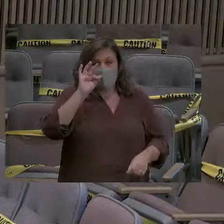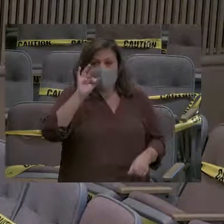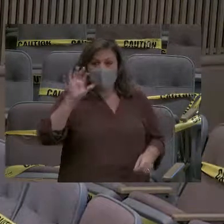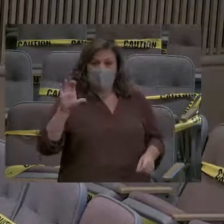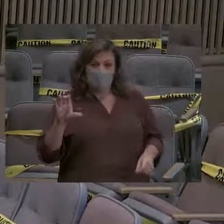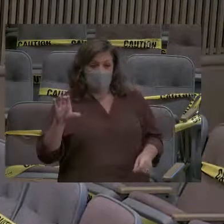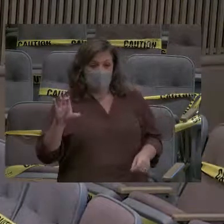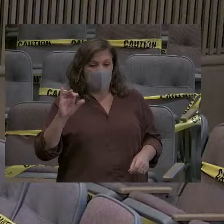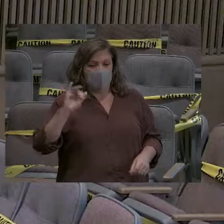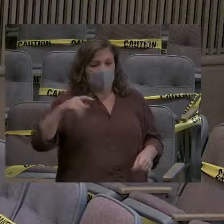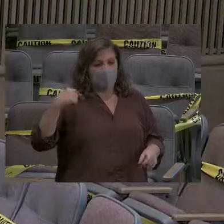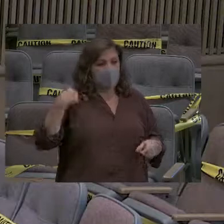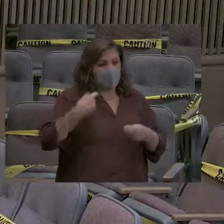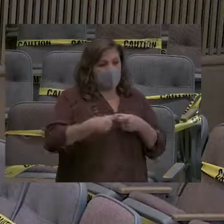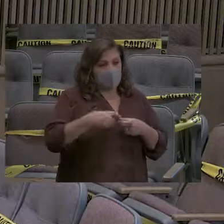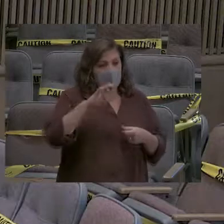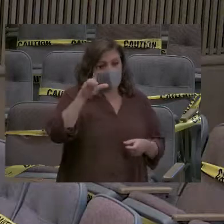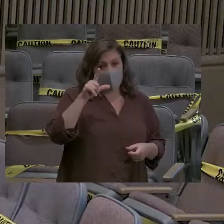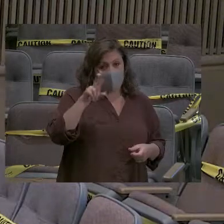the Spanish flu.